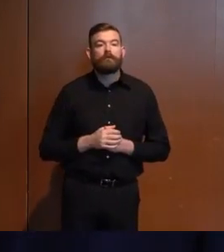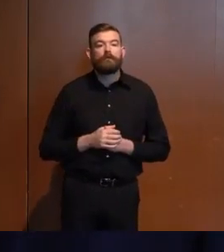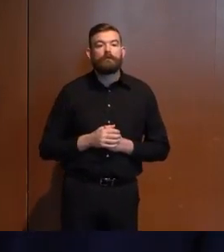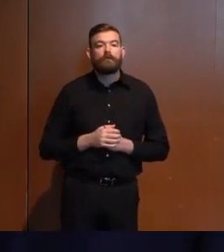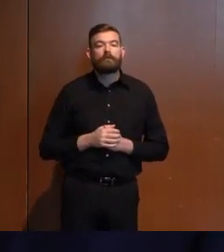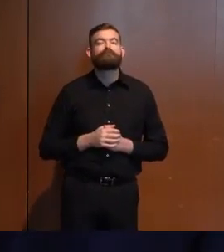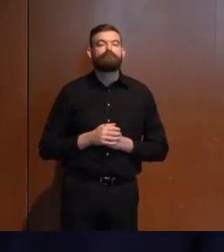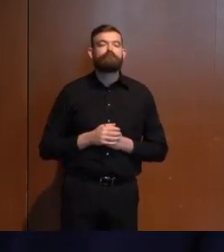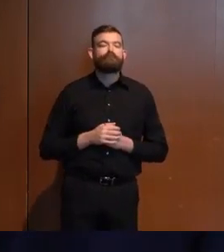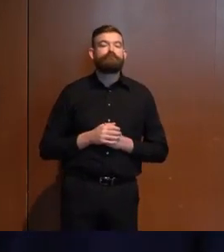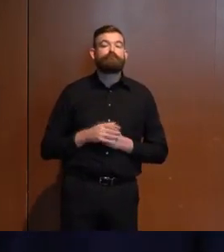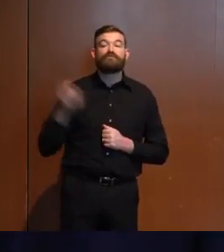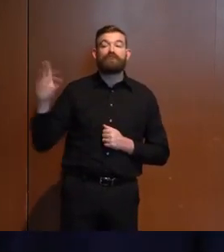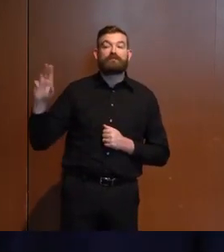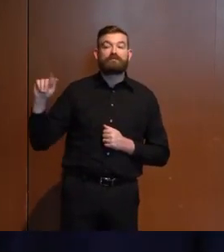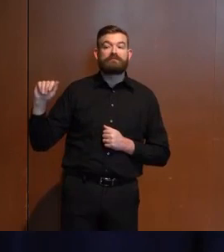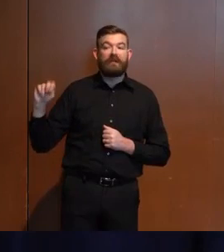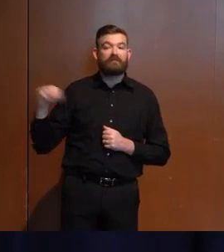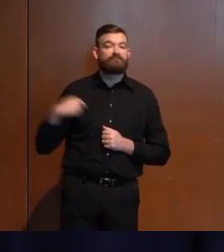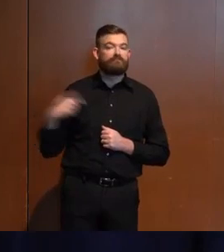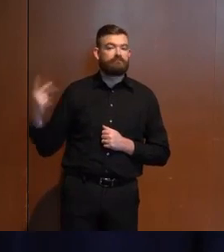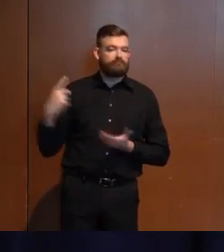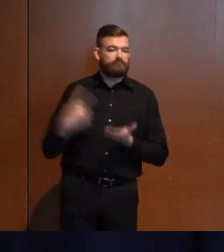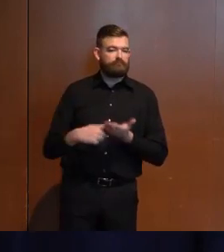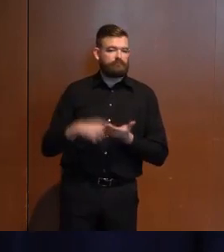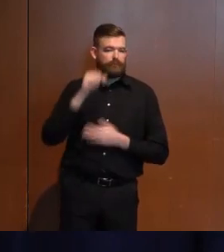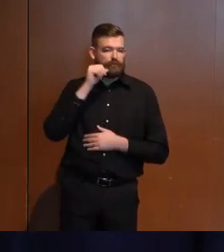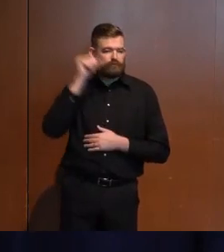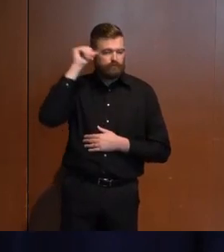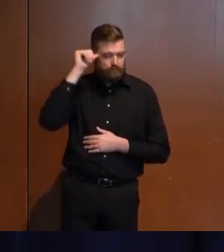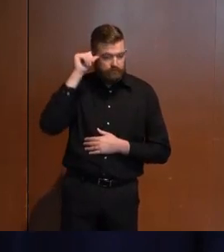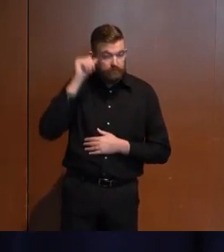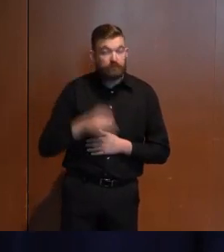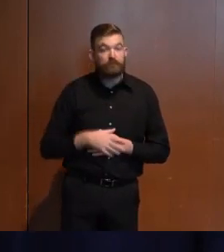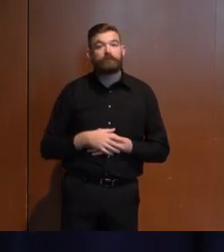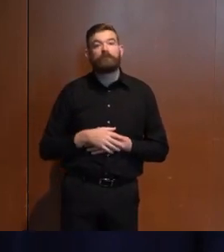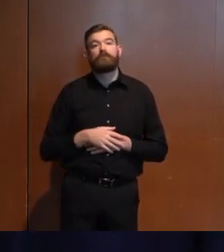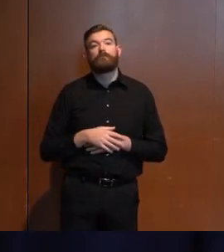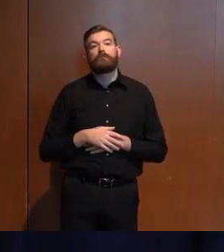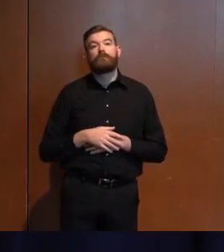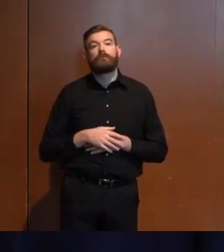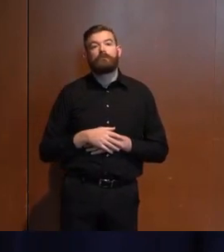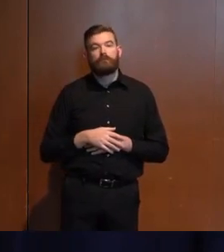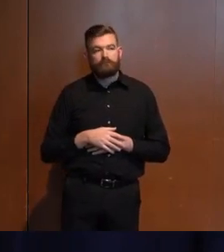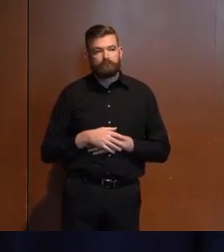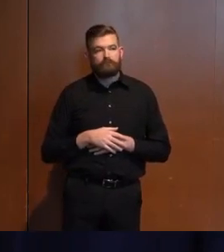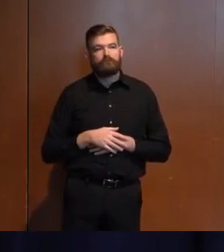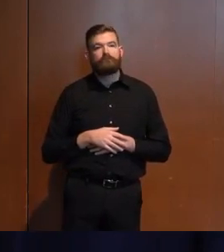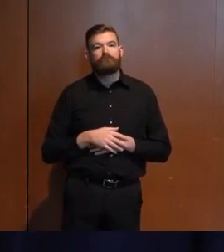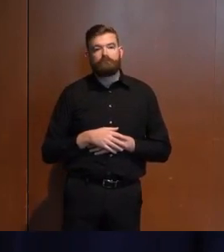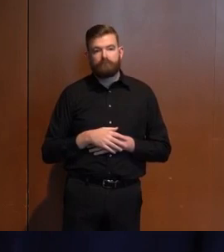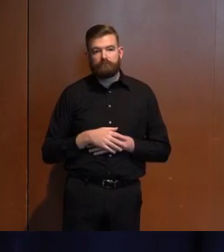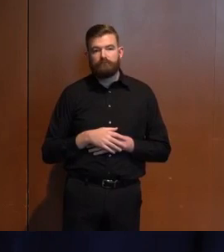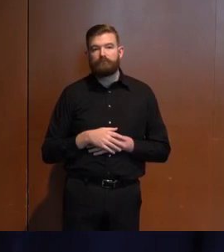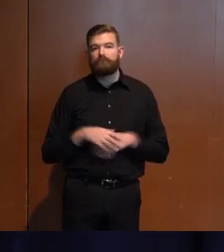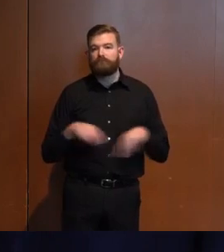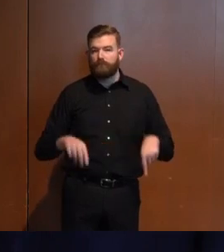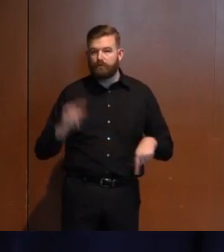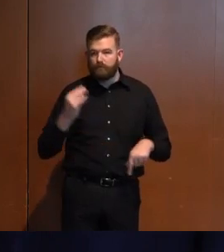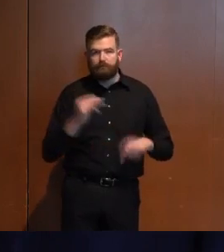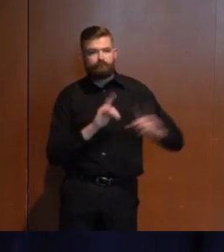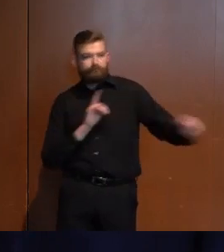that the governor was. Because of all of the aggressive social distancing and the mandates in New Jersey,